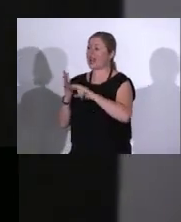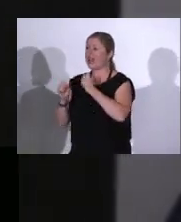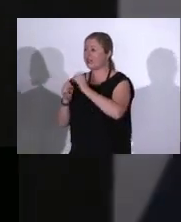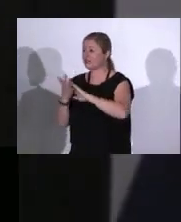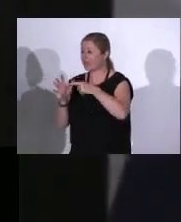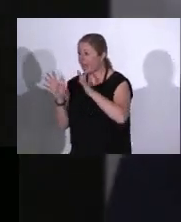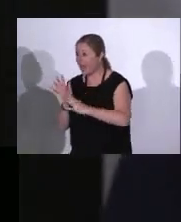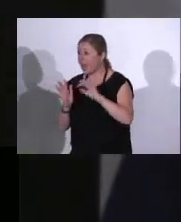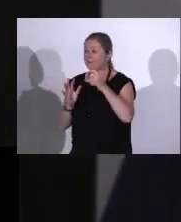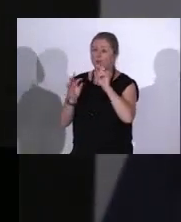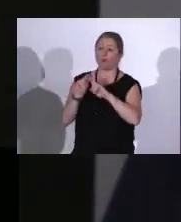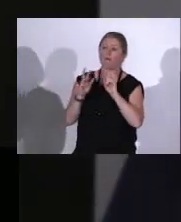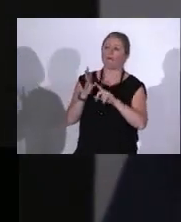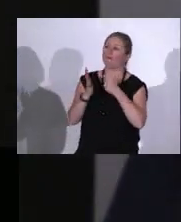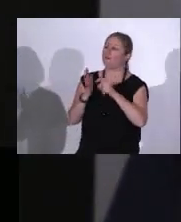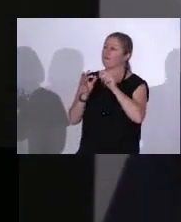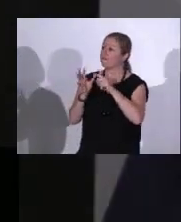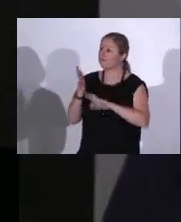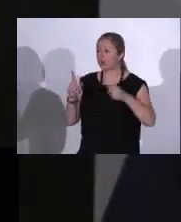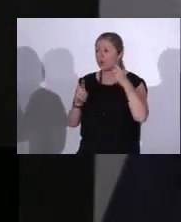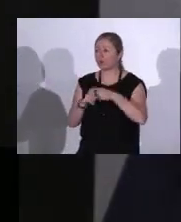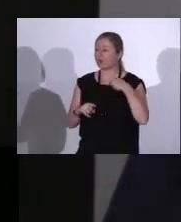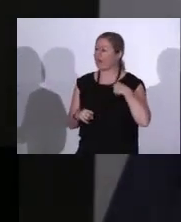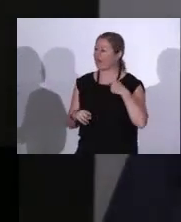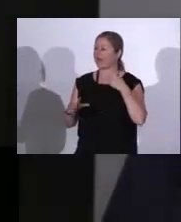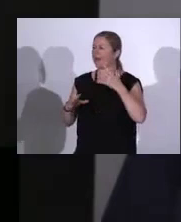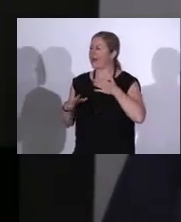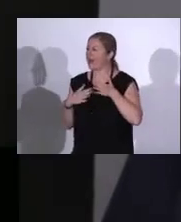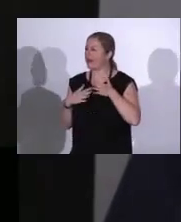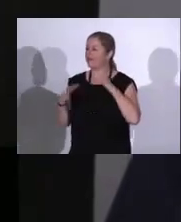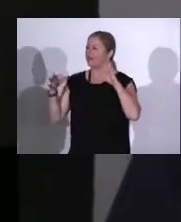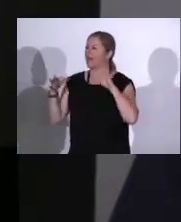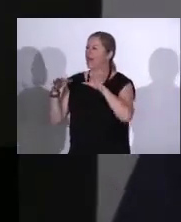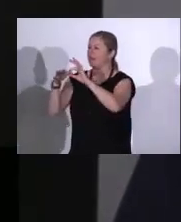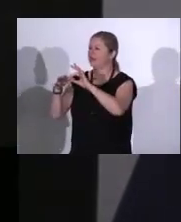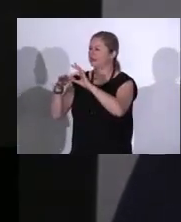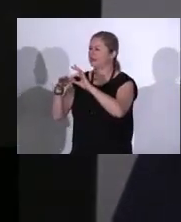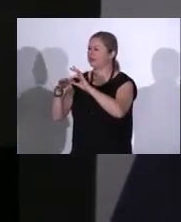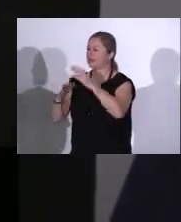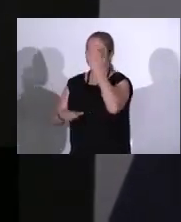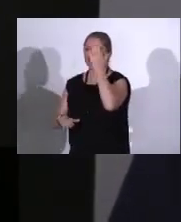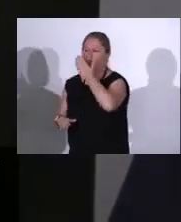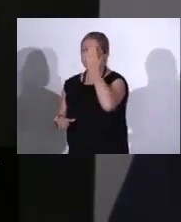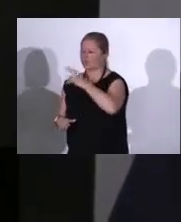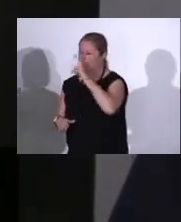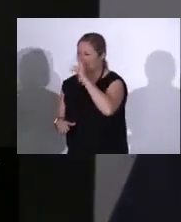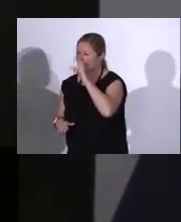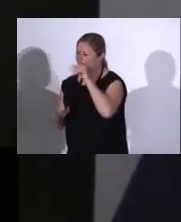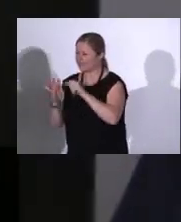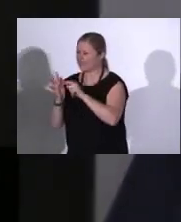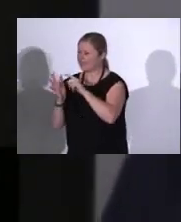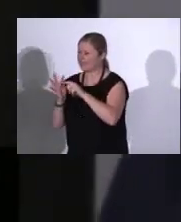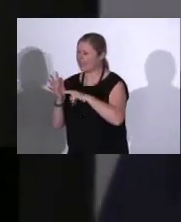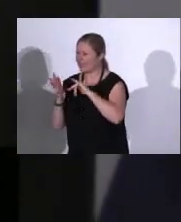it's absolutely incredible. And I love the way that the dots have been joined between a school, the adolescents and teenagers at the